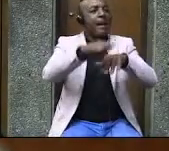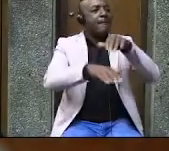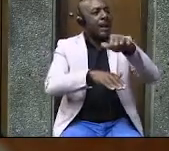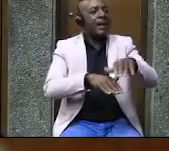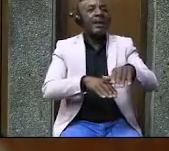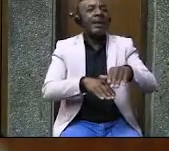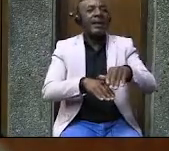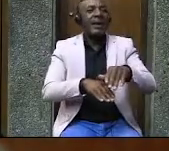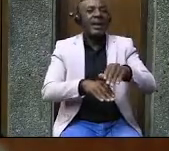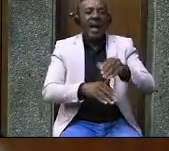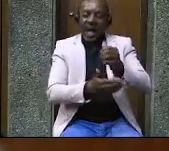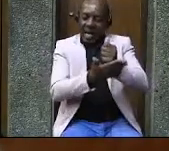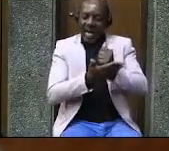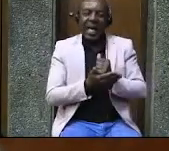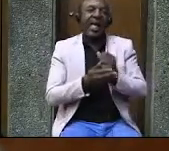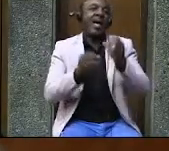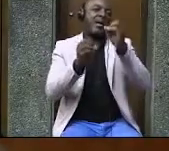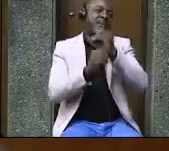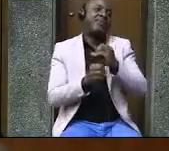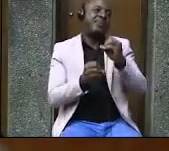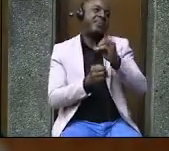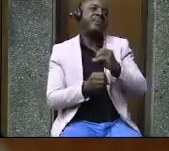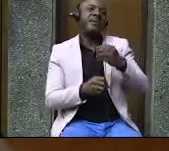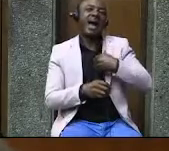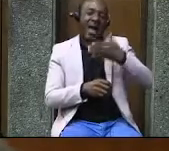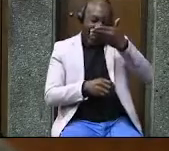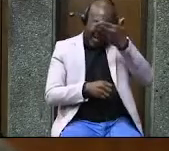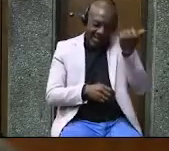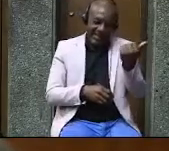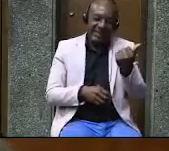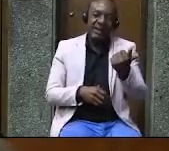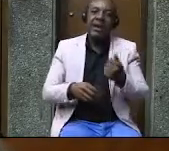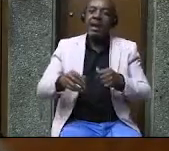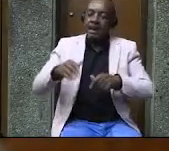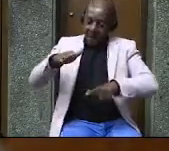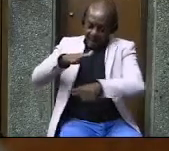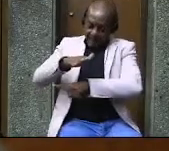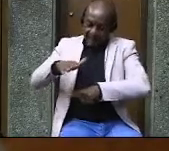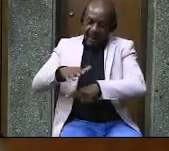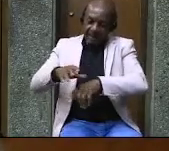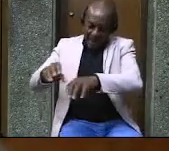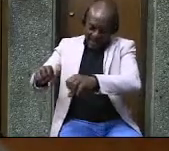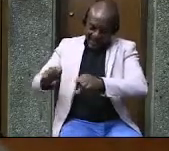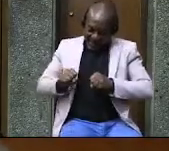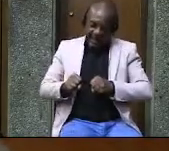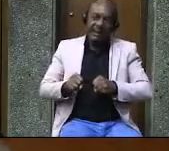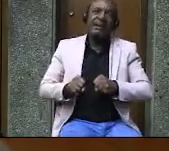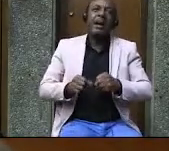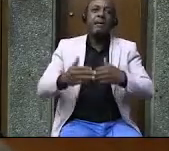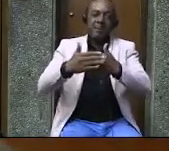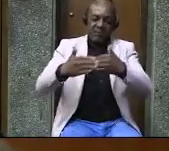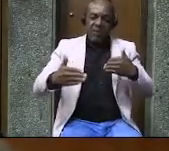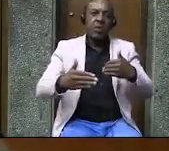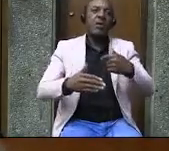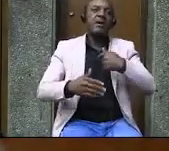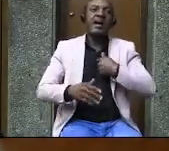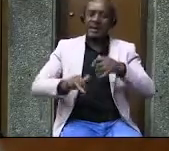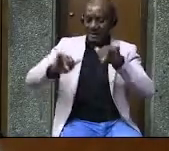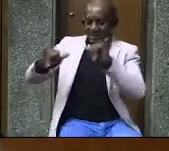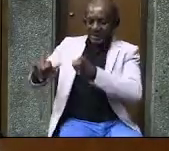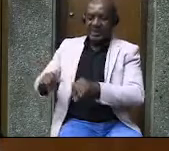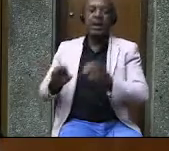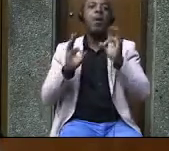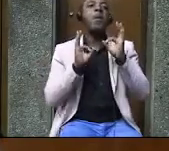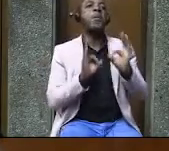wethu ubawuthathile bathi ngeke siyakhelwe la sihlala khona besihlala emajardini wethu sihlala kahle sinamanzi wethu into bekumele basenzele